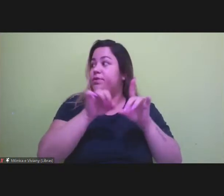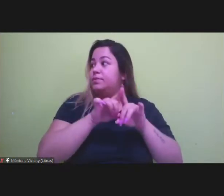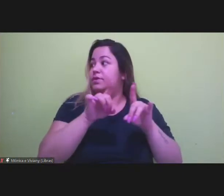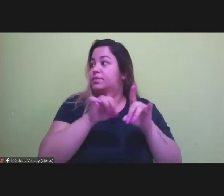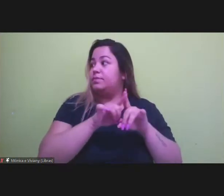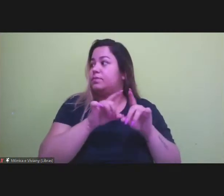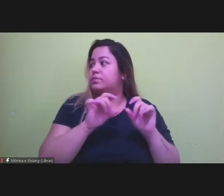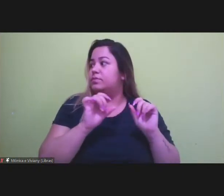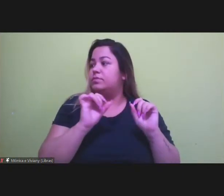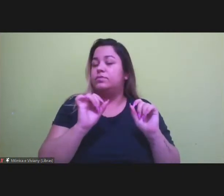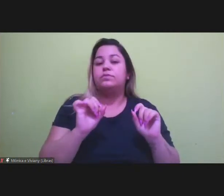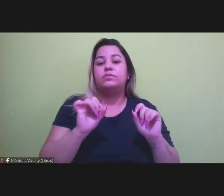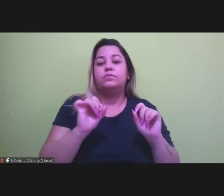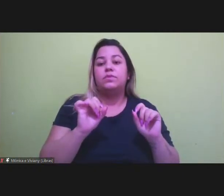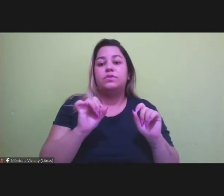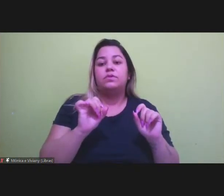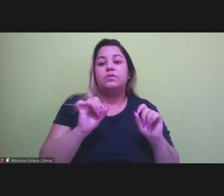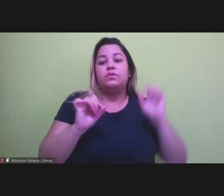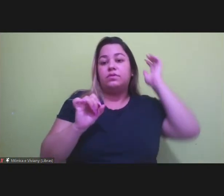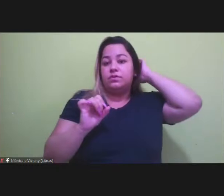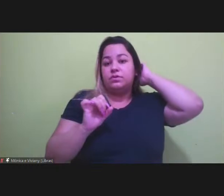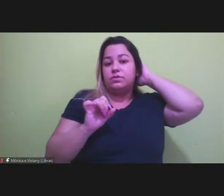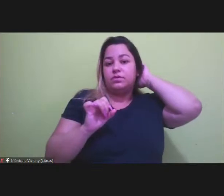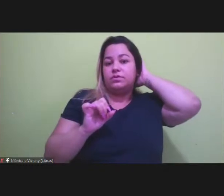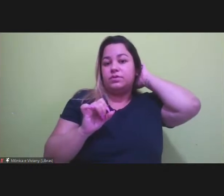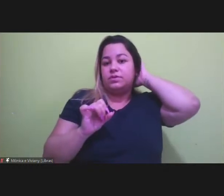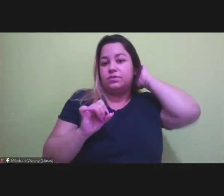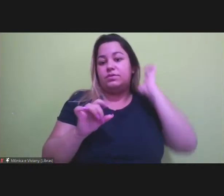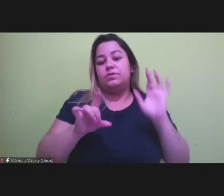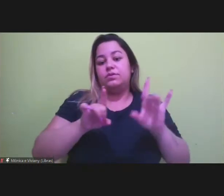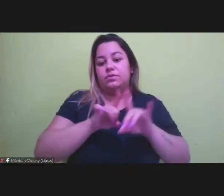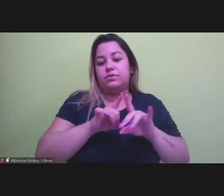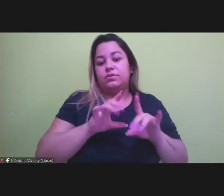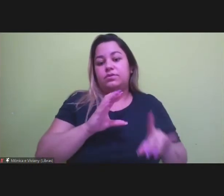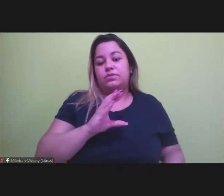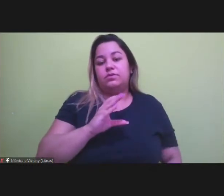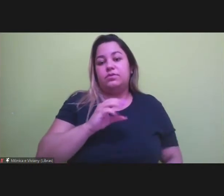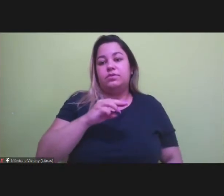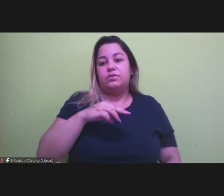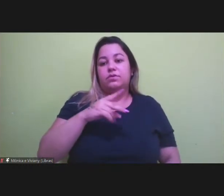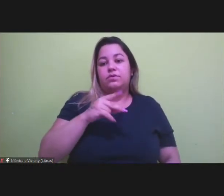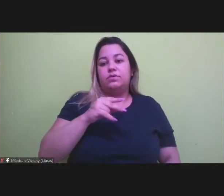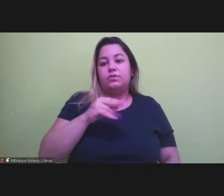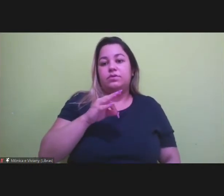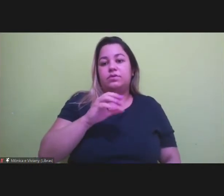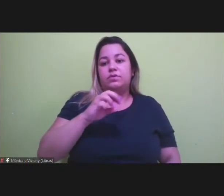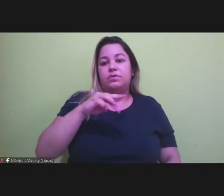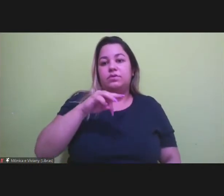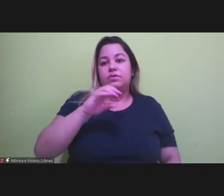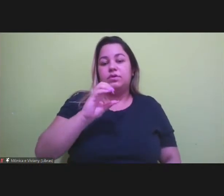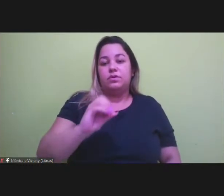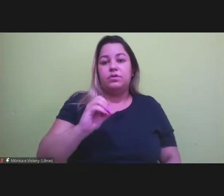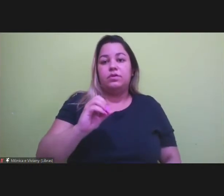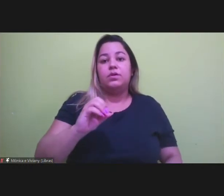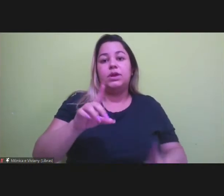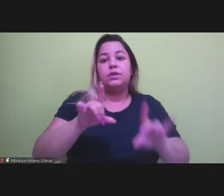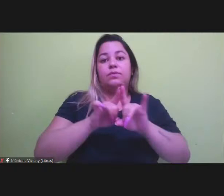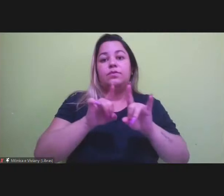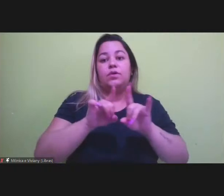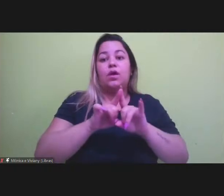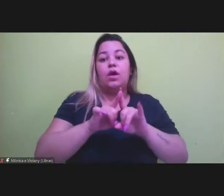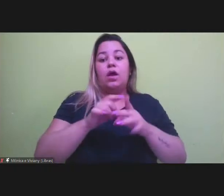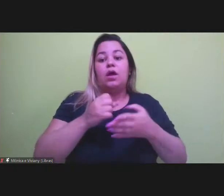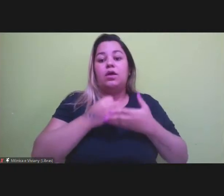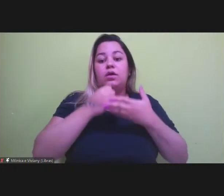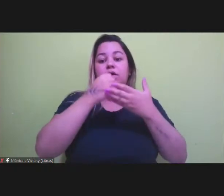for the consumption of healthy foods or the issue about behaviors. So we have been